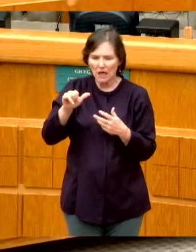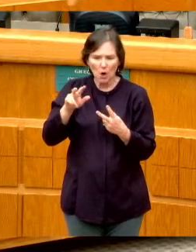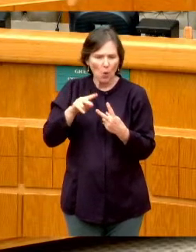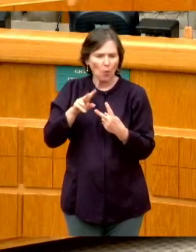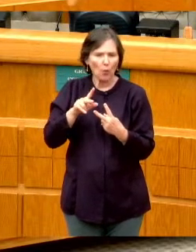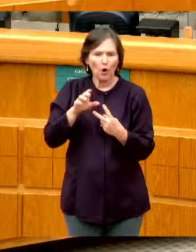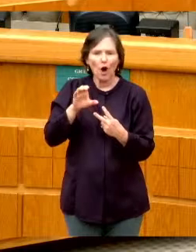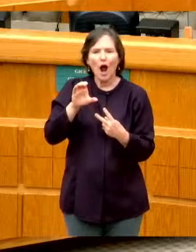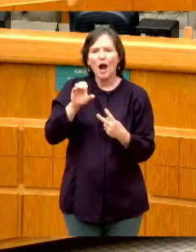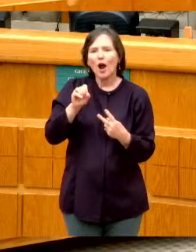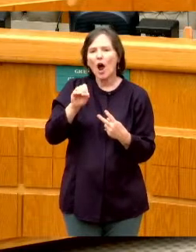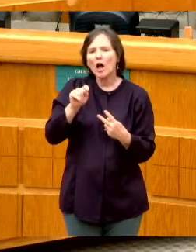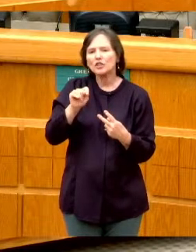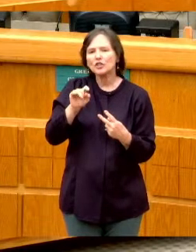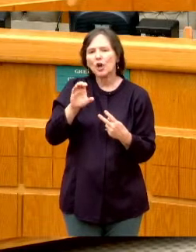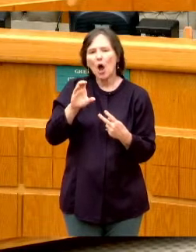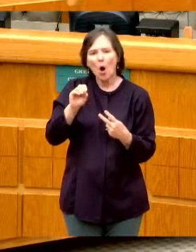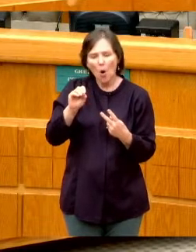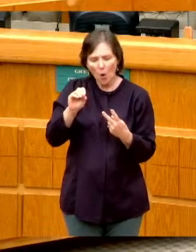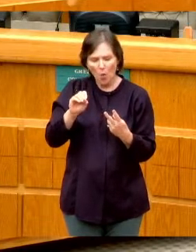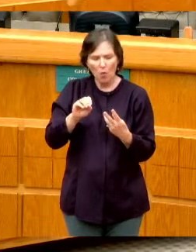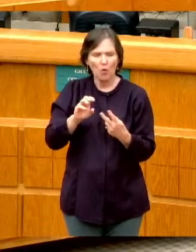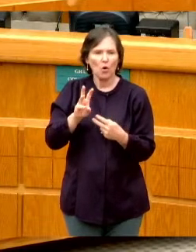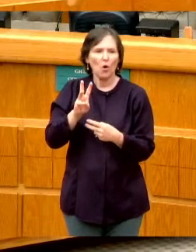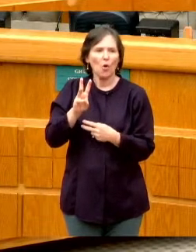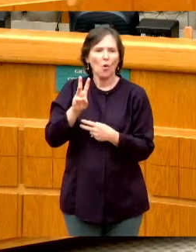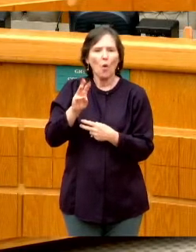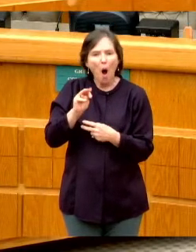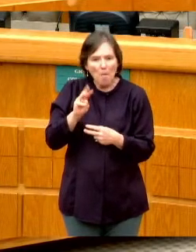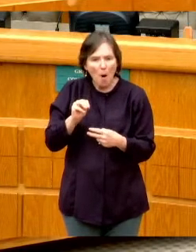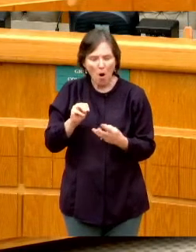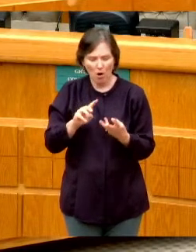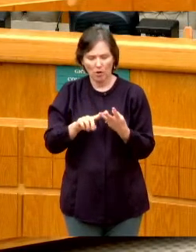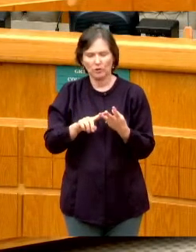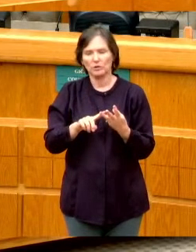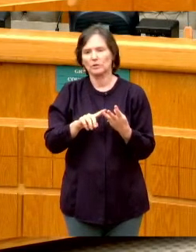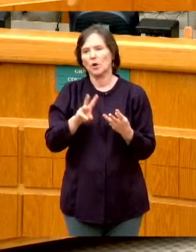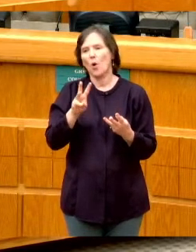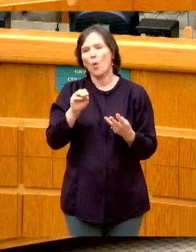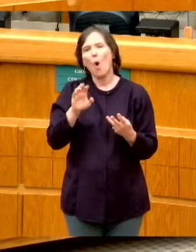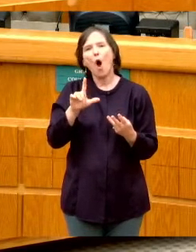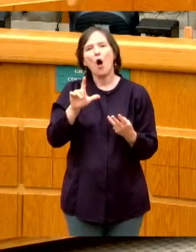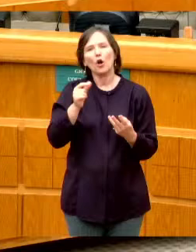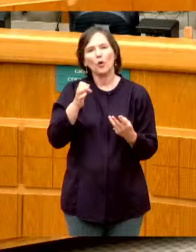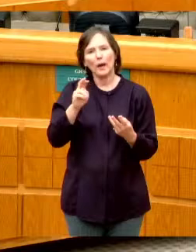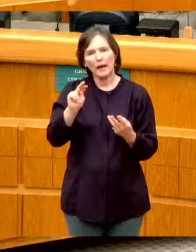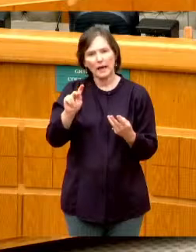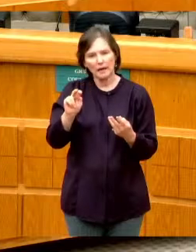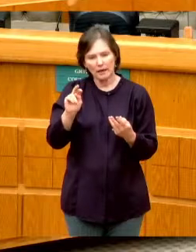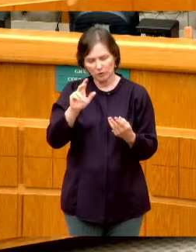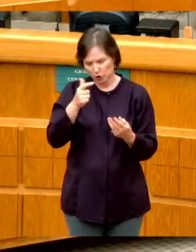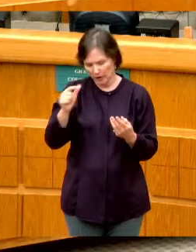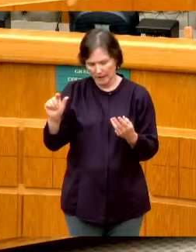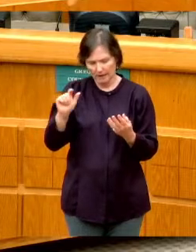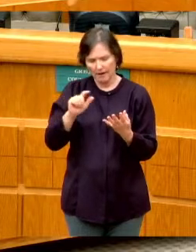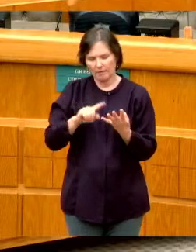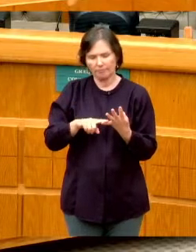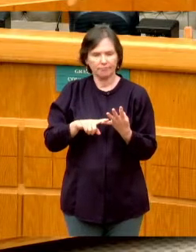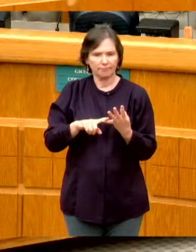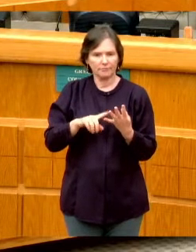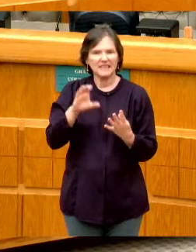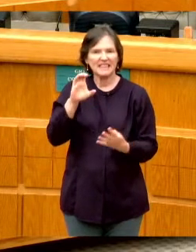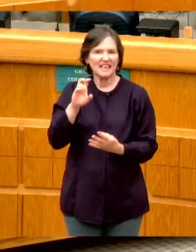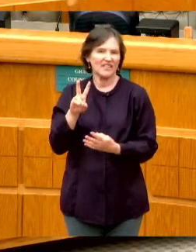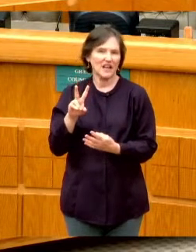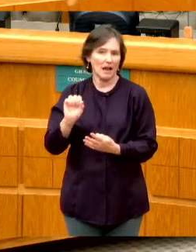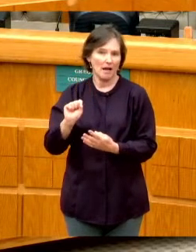or H-E-B, Walgreens or CVS, this federal pharmacy program is working to administer vaccines